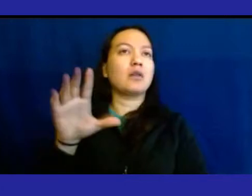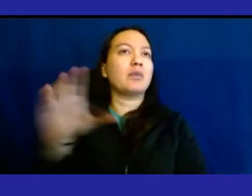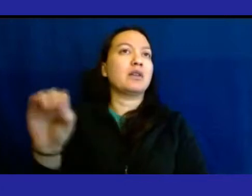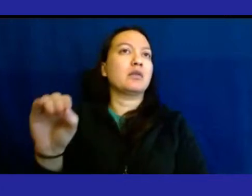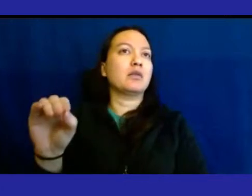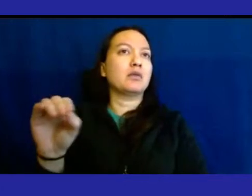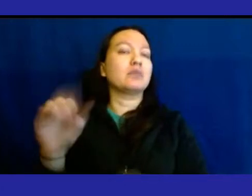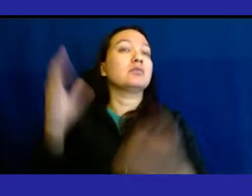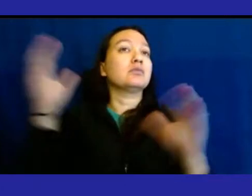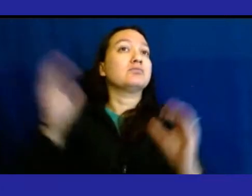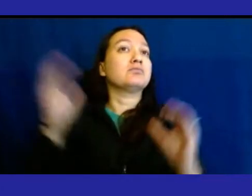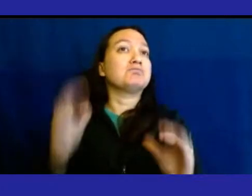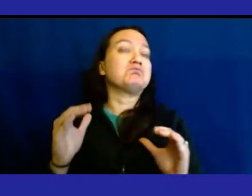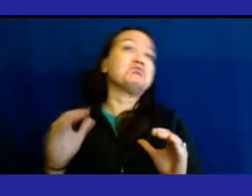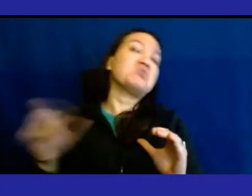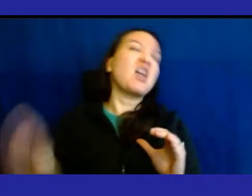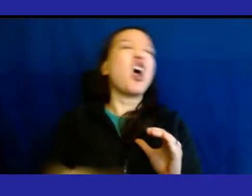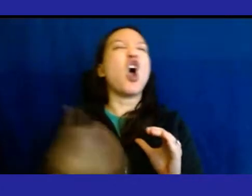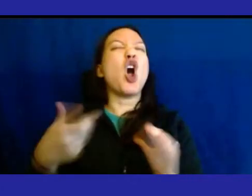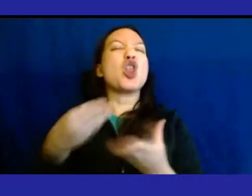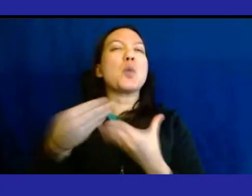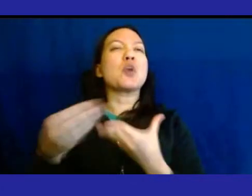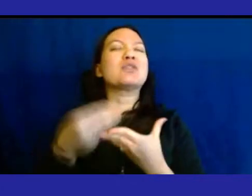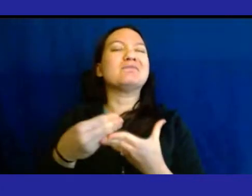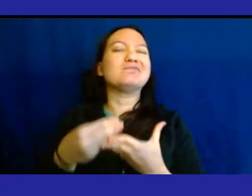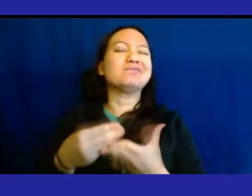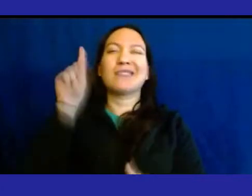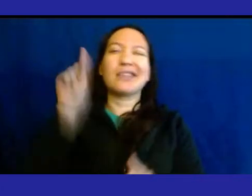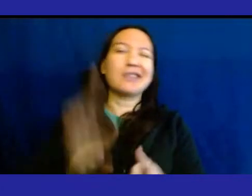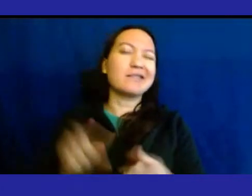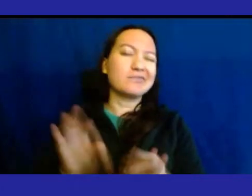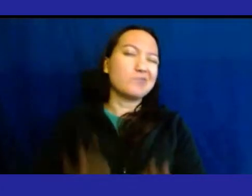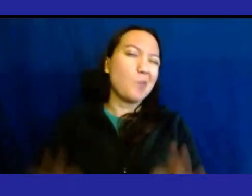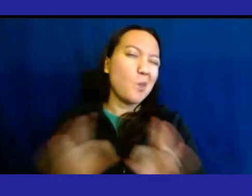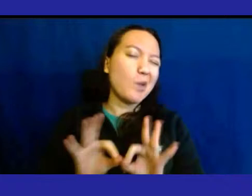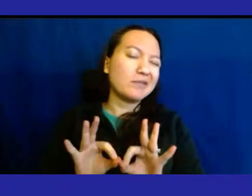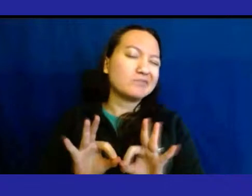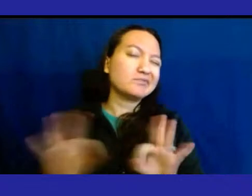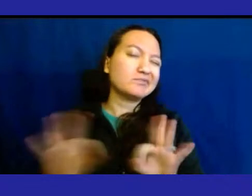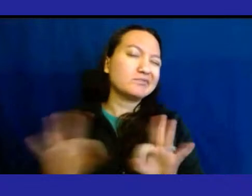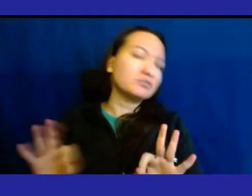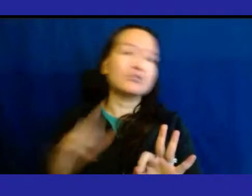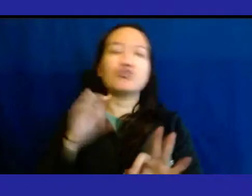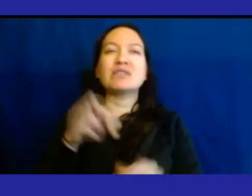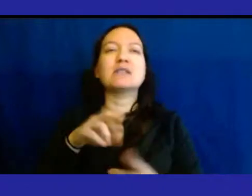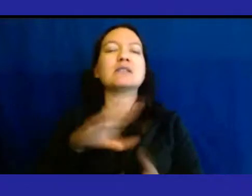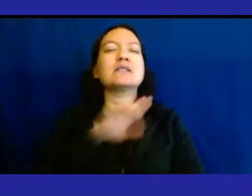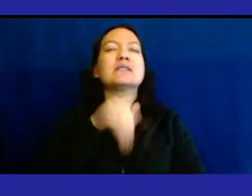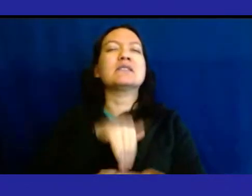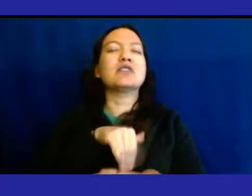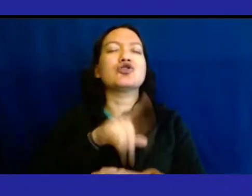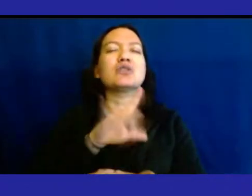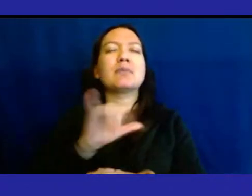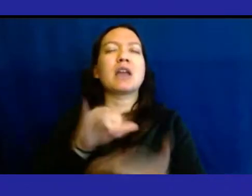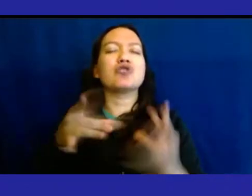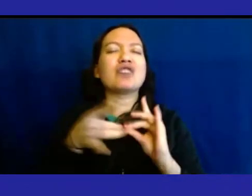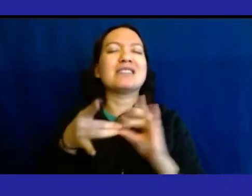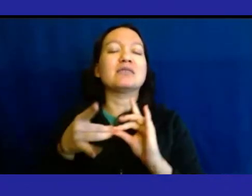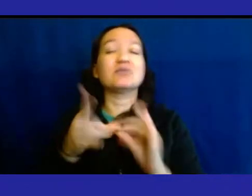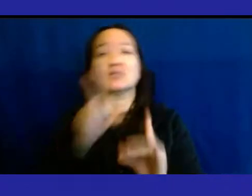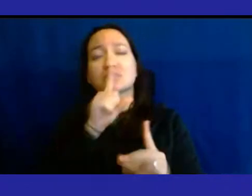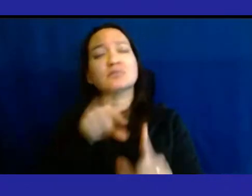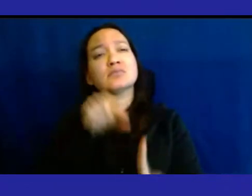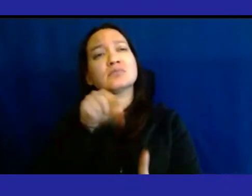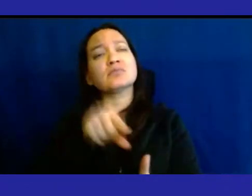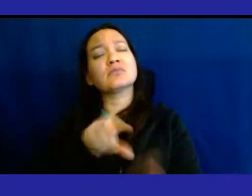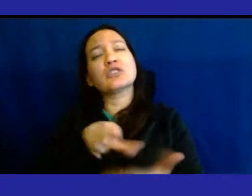then discretionary purchases. This is less significant in our organization because of our centralized supply chain. We really look for and issue